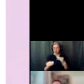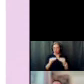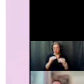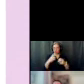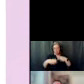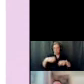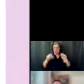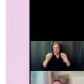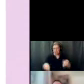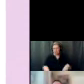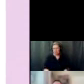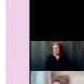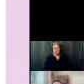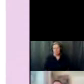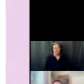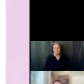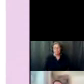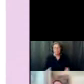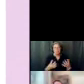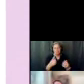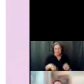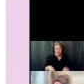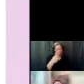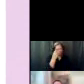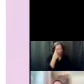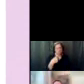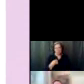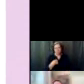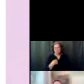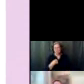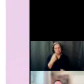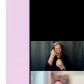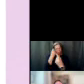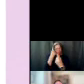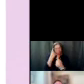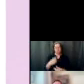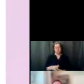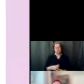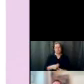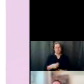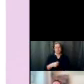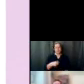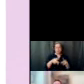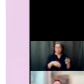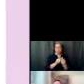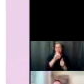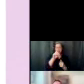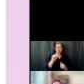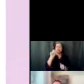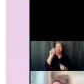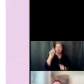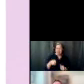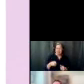uh, many of you out there know that we have to problem solve 24/7,